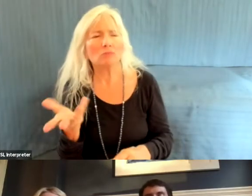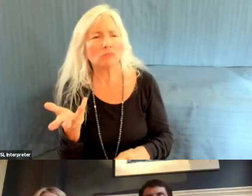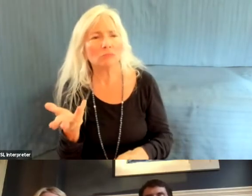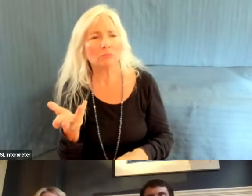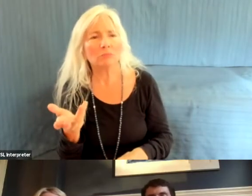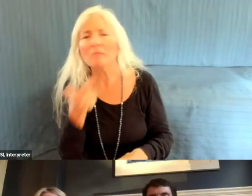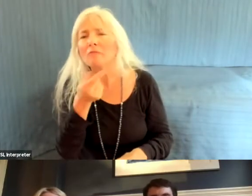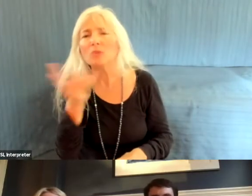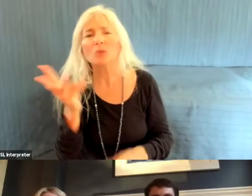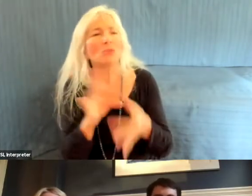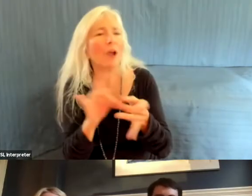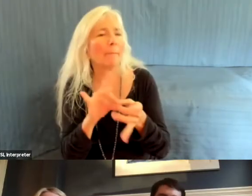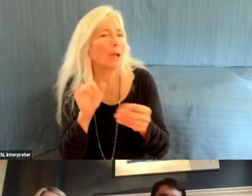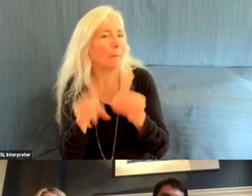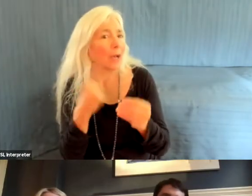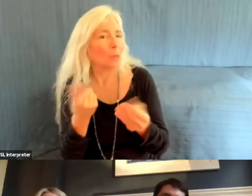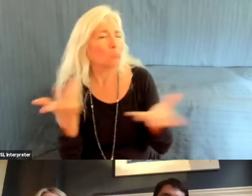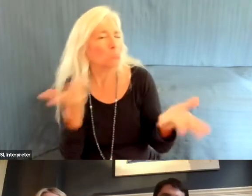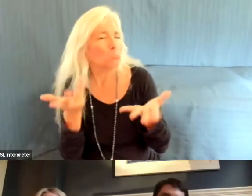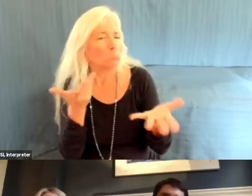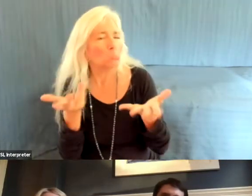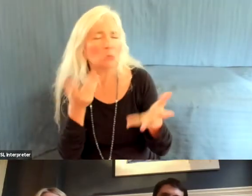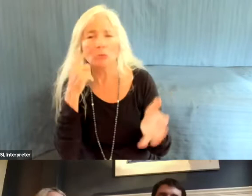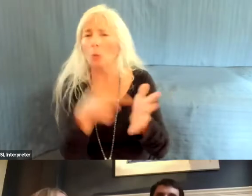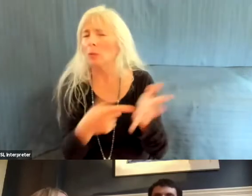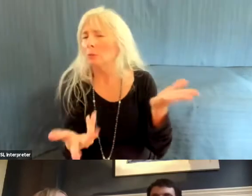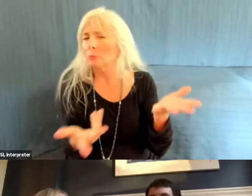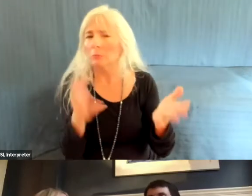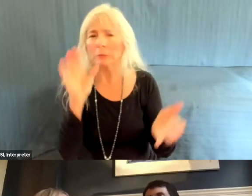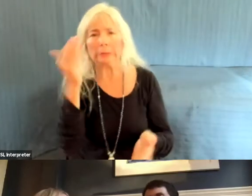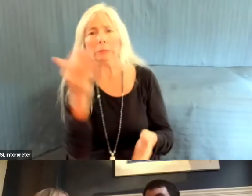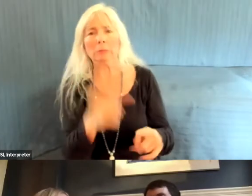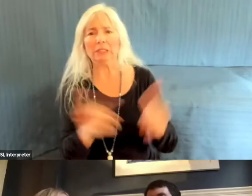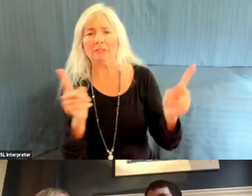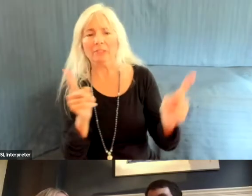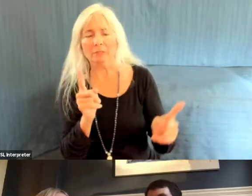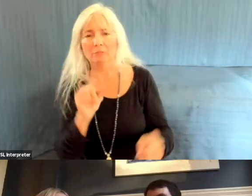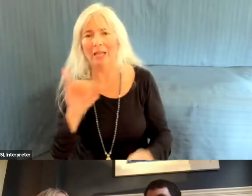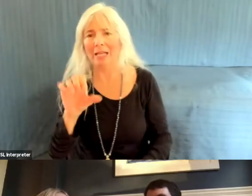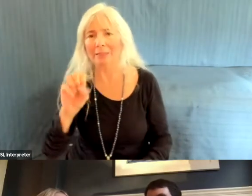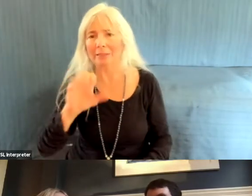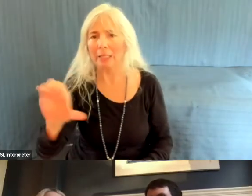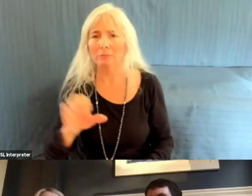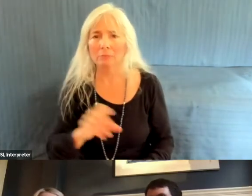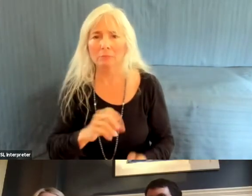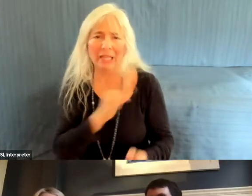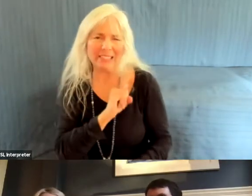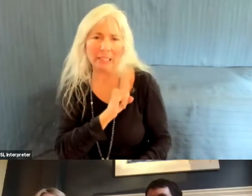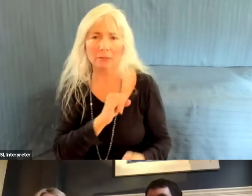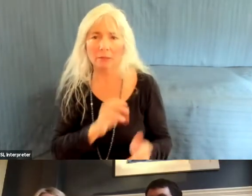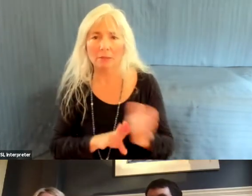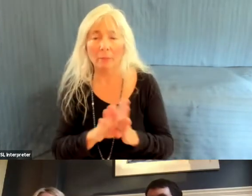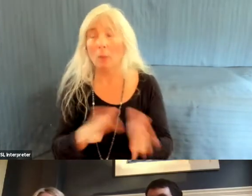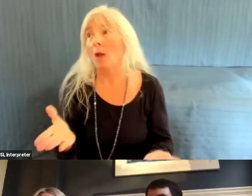just a few comments on what it was that you noticed that seemed different about his development? Well, in a